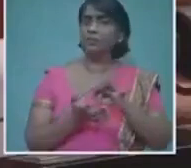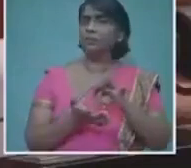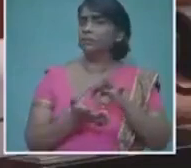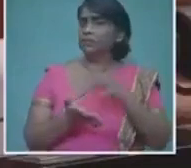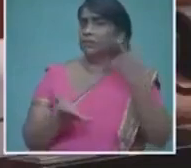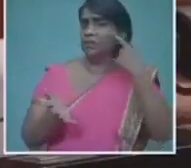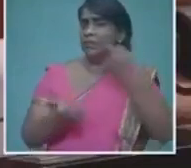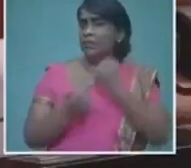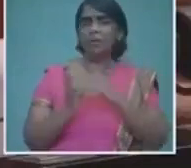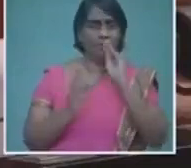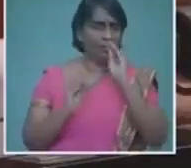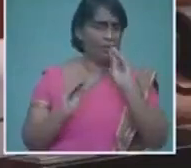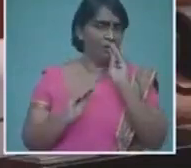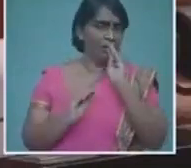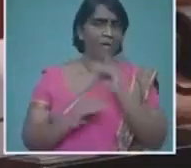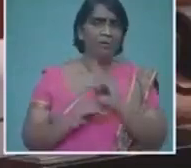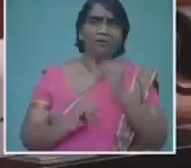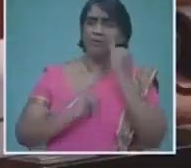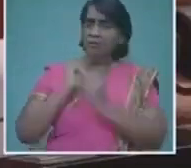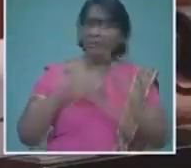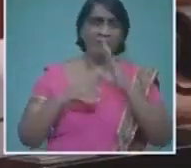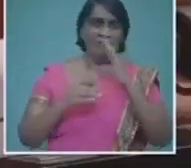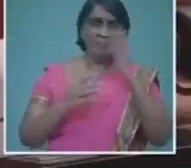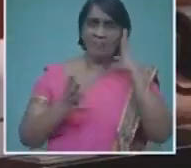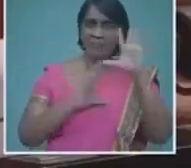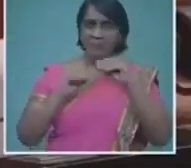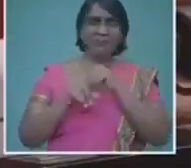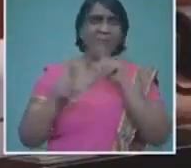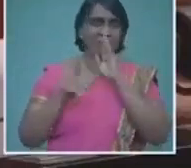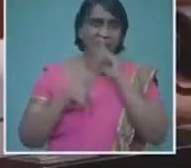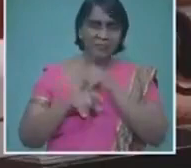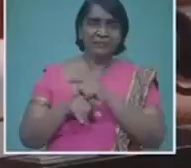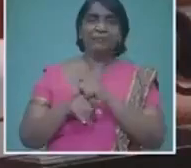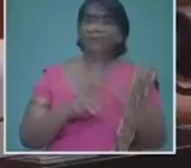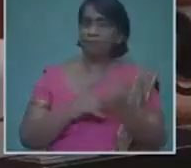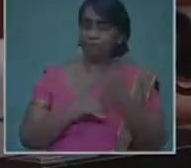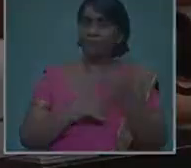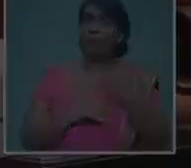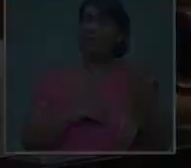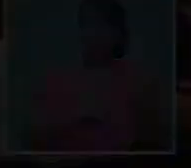under such heavy criticism, new cases are being created so that they could somehow be incarcerated.